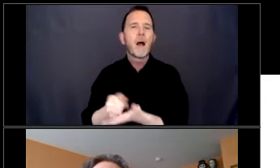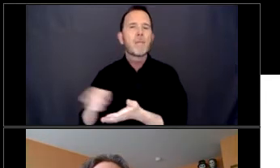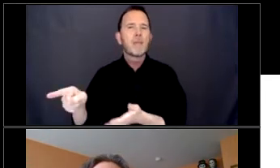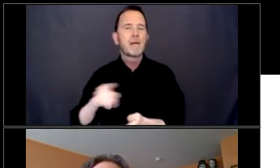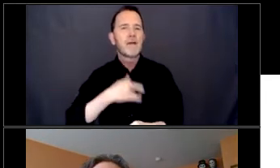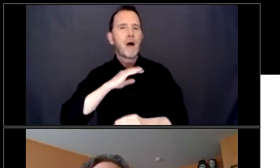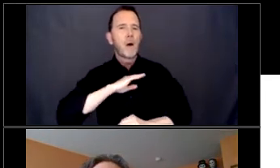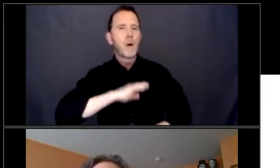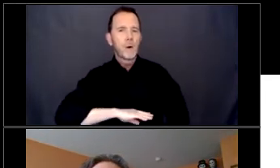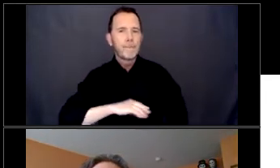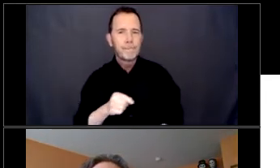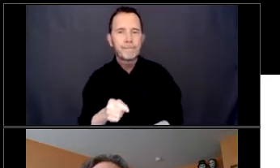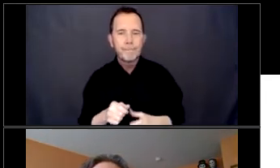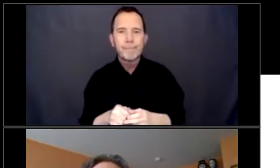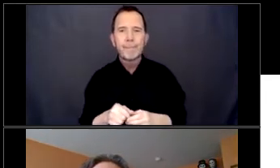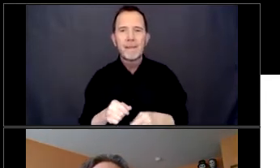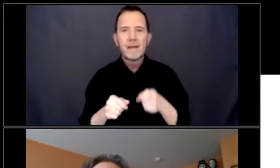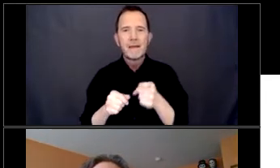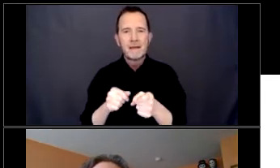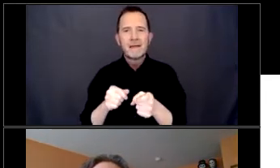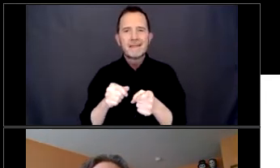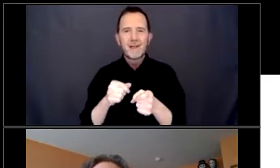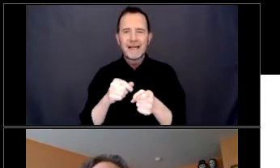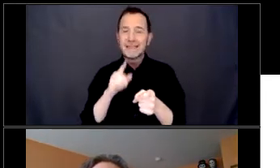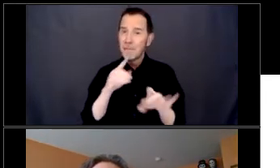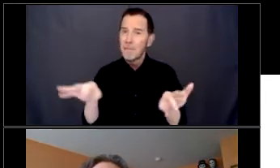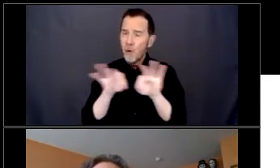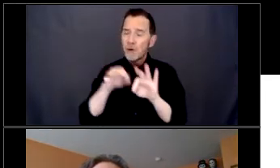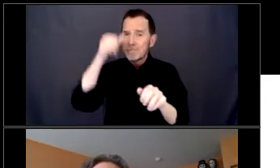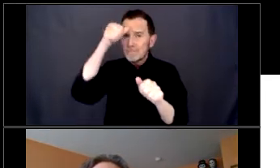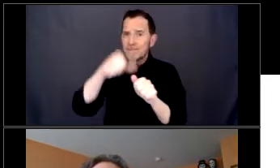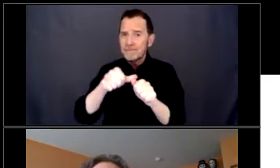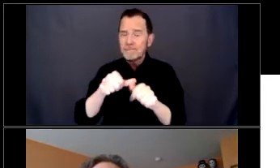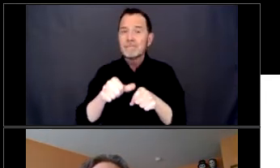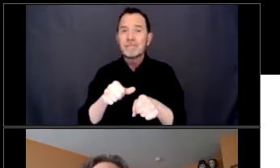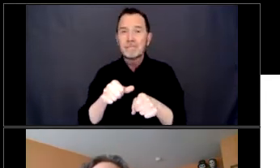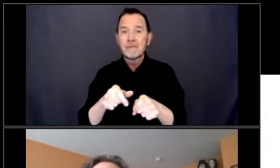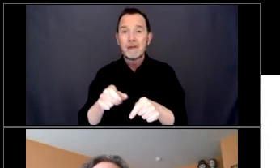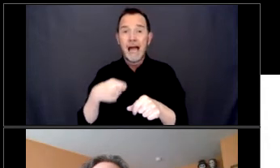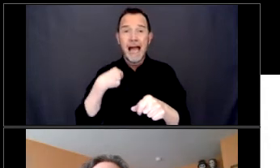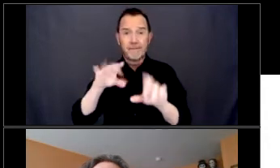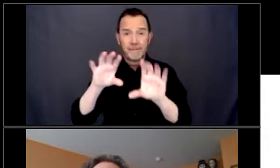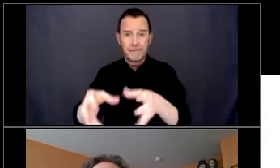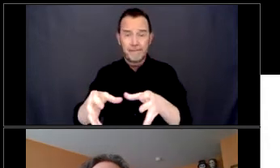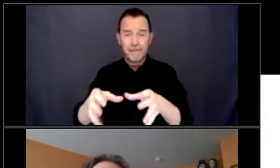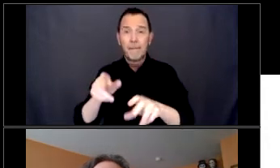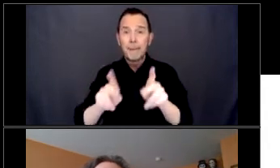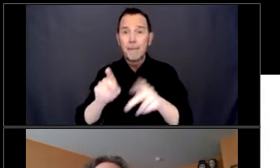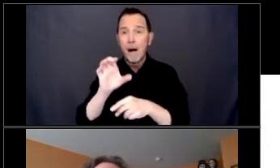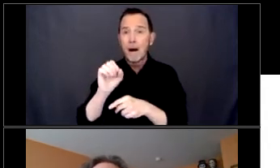employers and employees. And it shouldn't be lost on us, actually, that those two are mutually inclusive, pun intended.